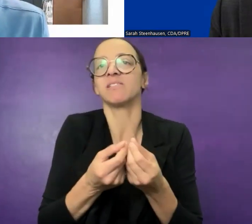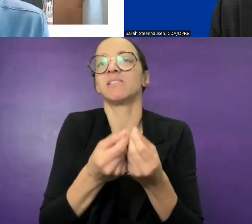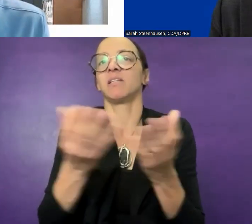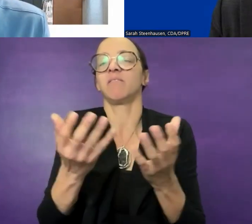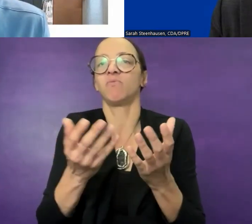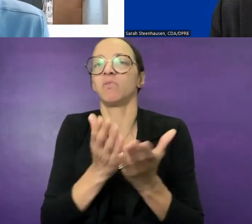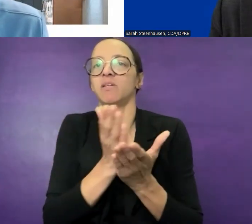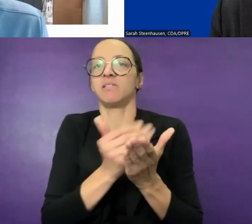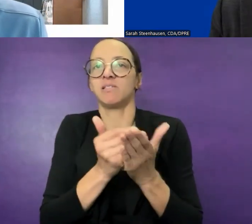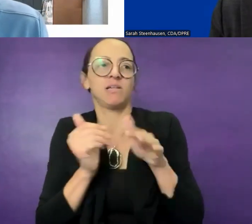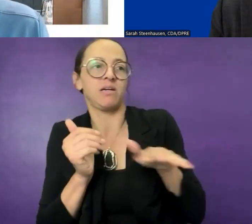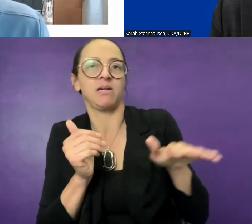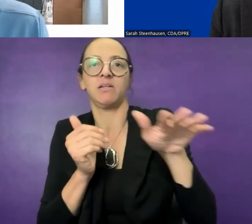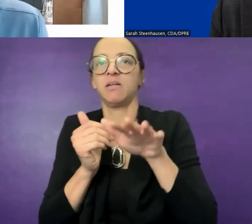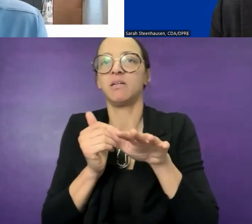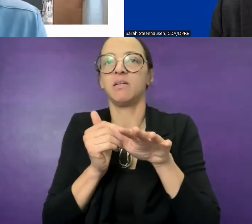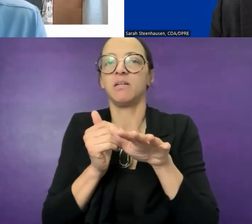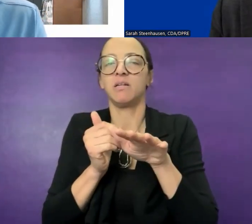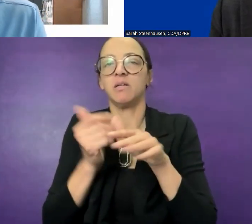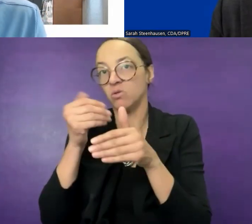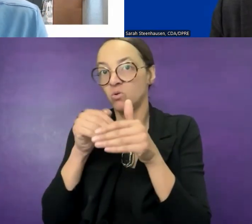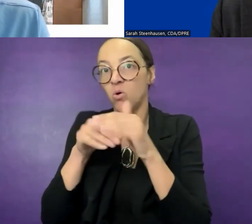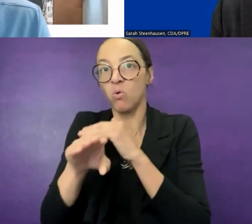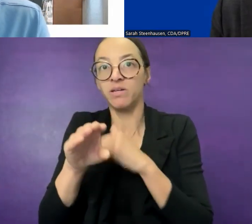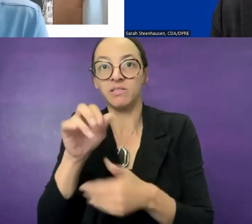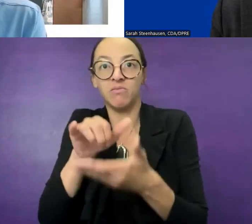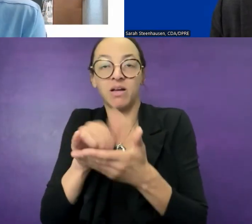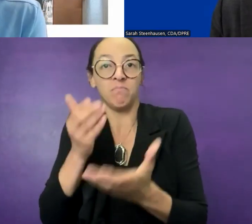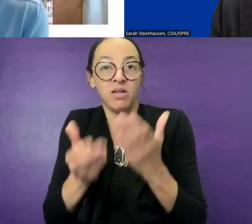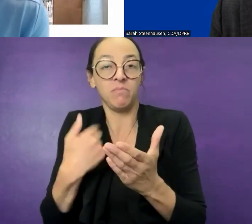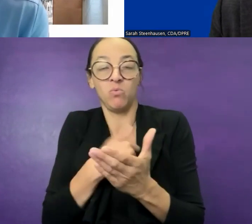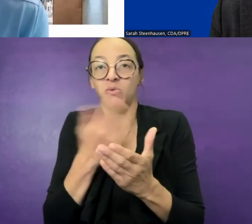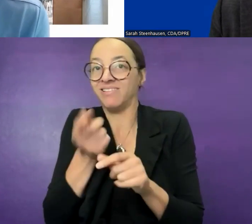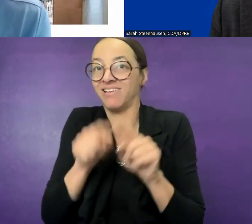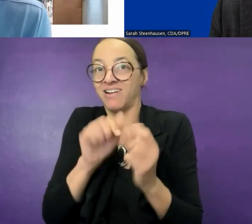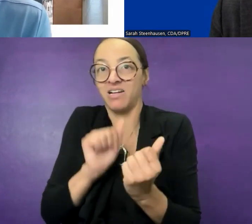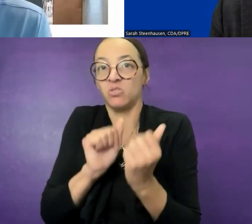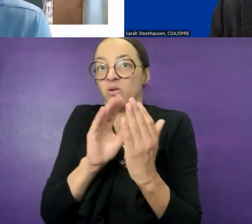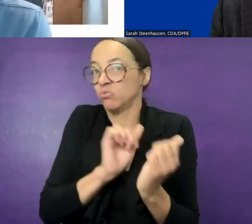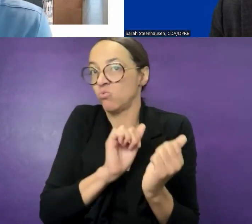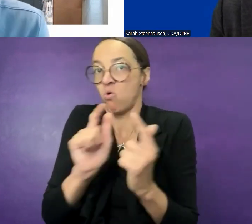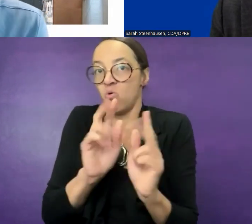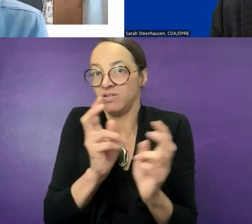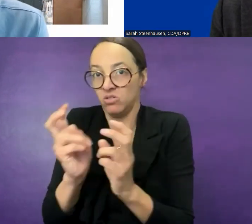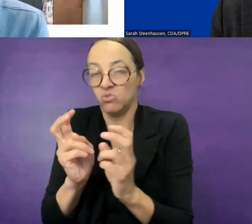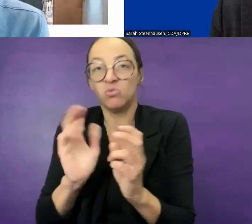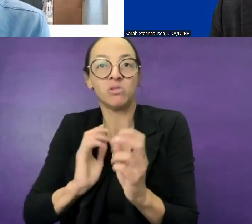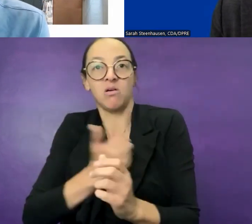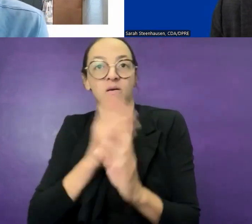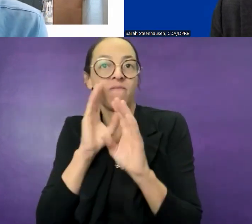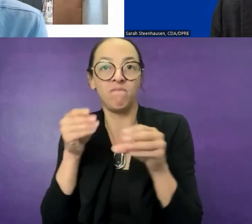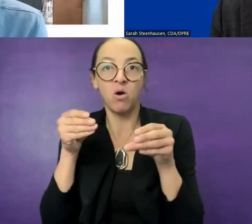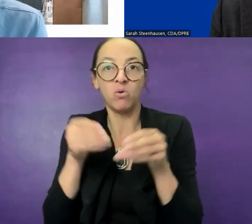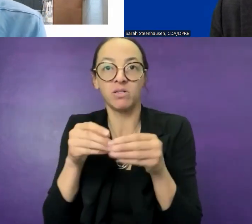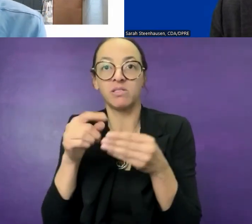to address all of those issues, and our focus is on programs that can help people pay